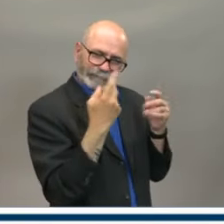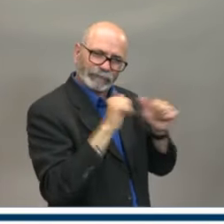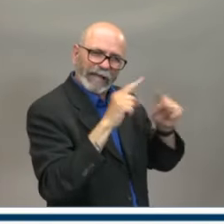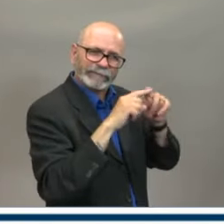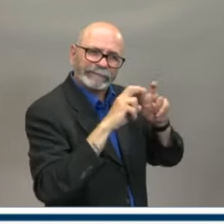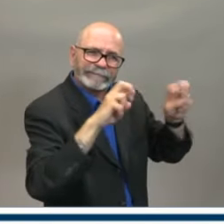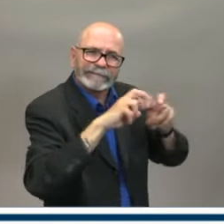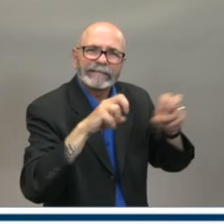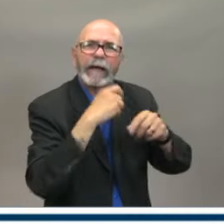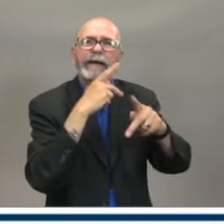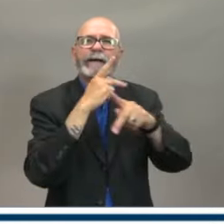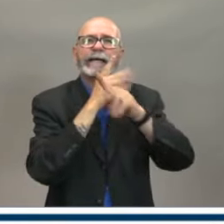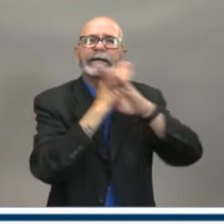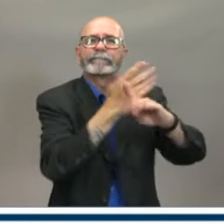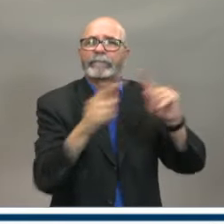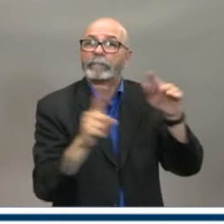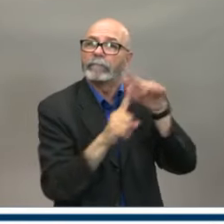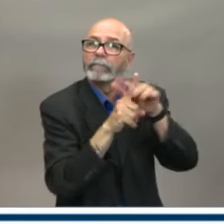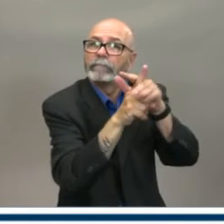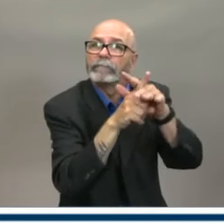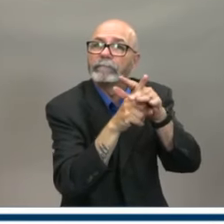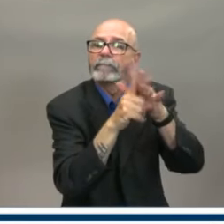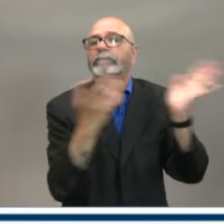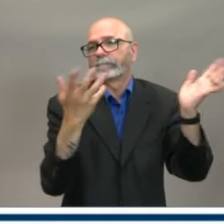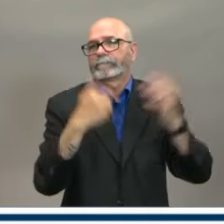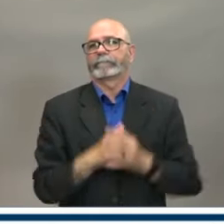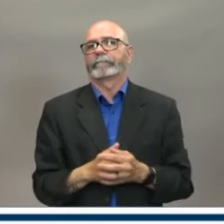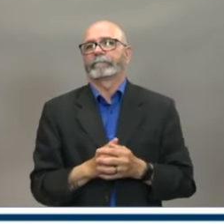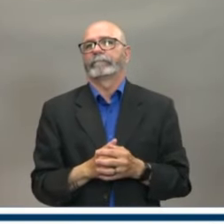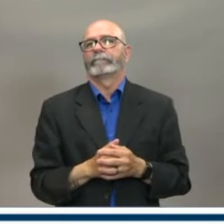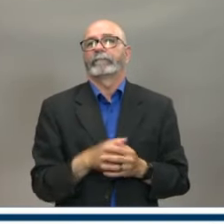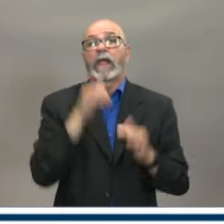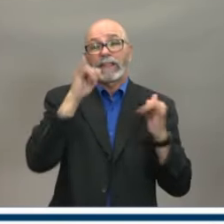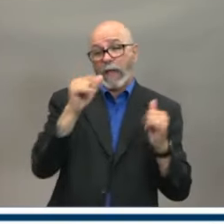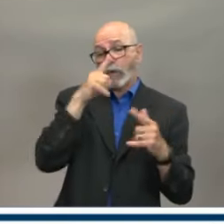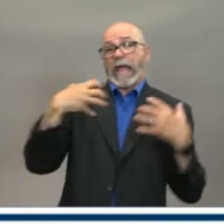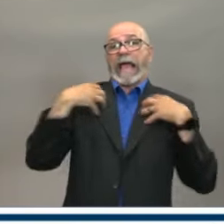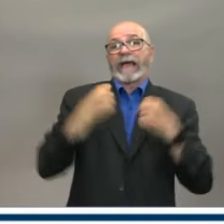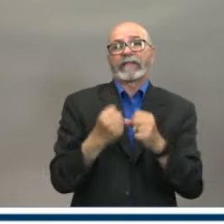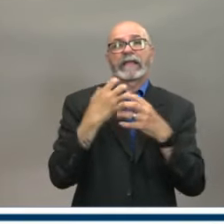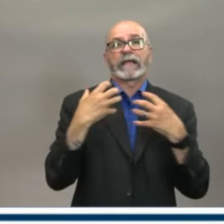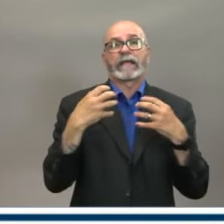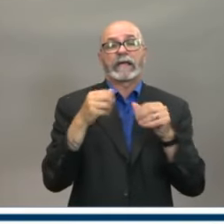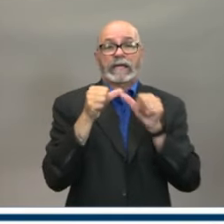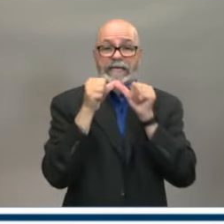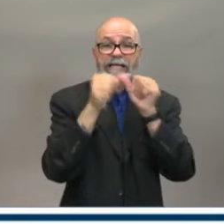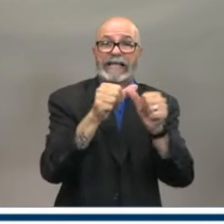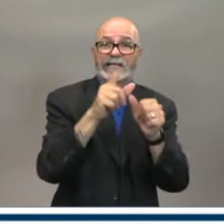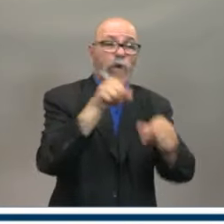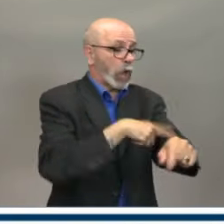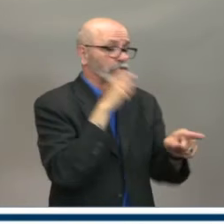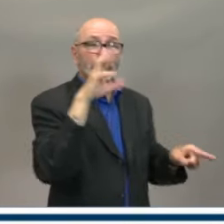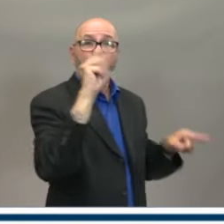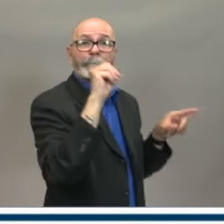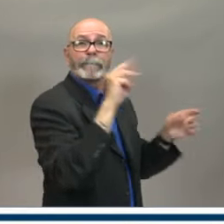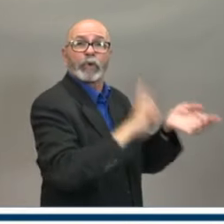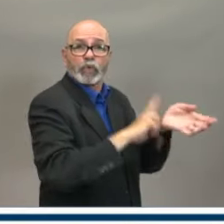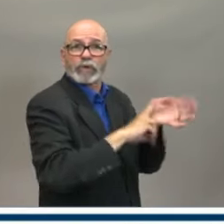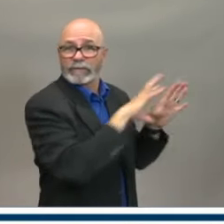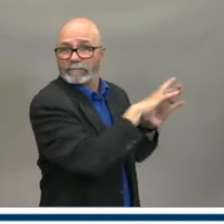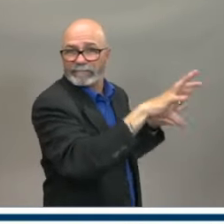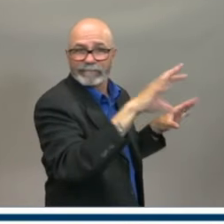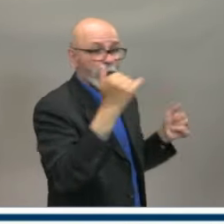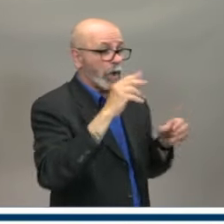an indication when you have healthcare workers carrying on an ongoing intensive basis with people with COVID-19, how easy